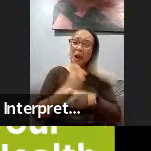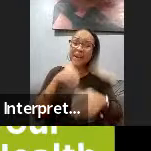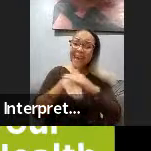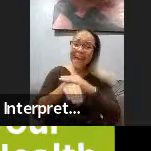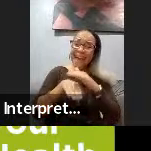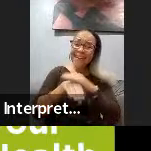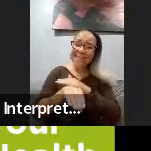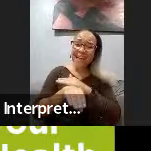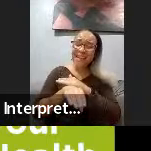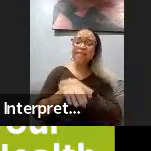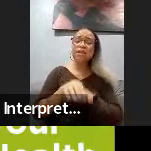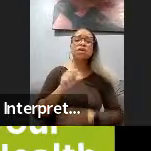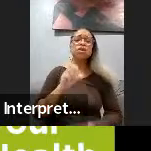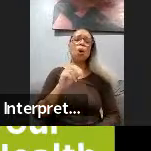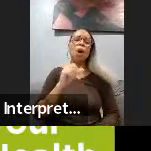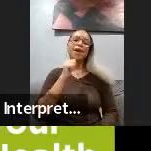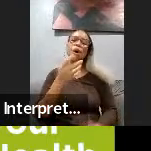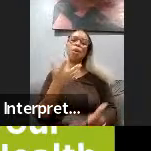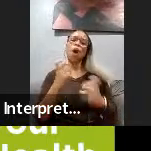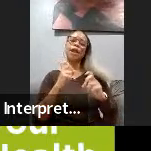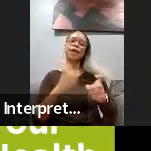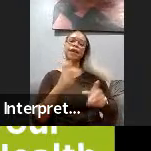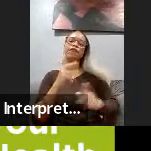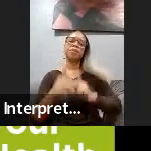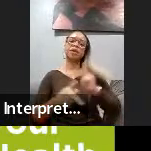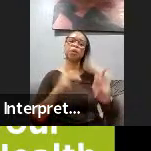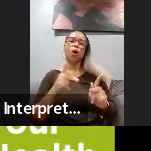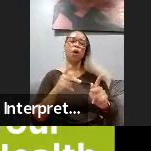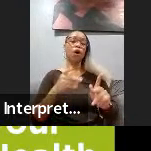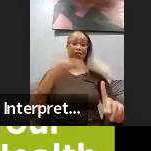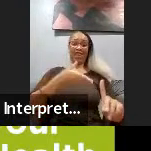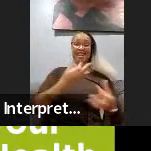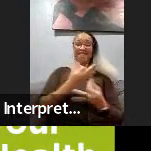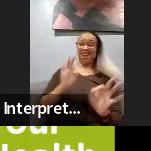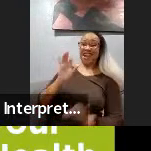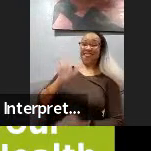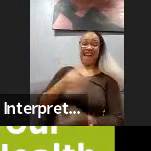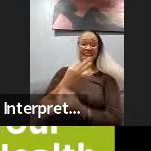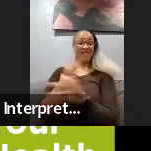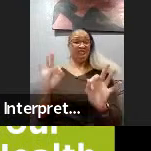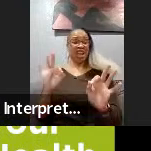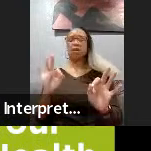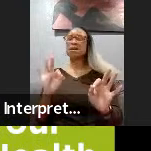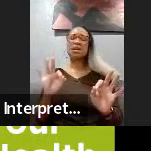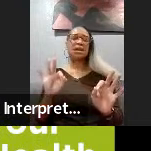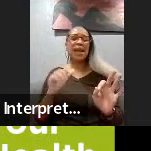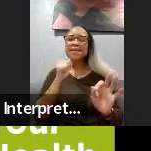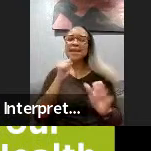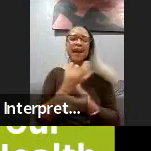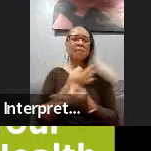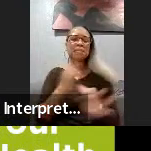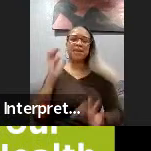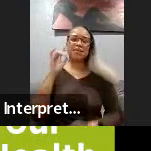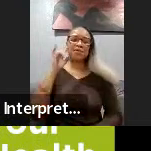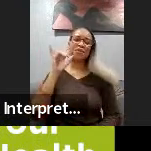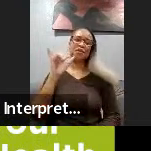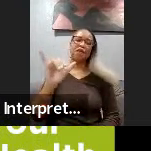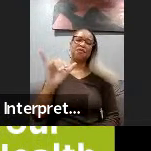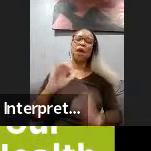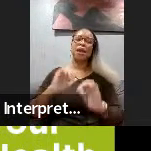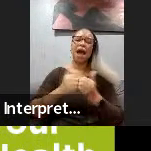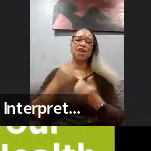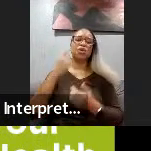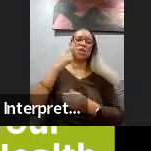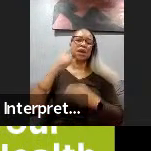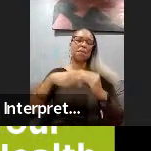I wouldn't want to give people the impression, well, it's like this is free and that's free, because it's not going to be free for long. And I'm just wondering how you think about that in